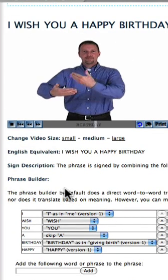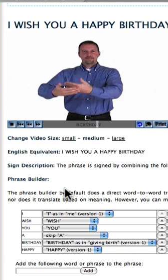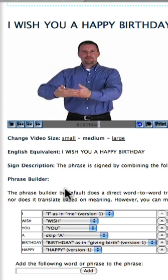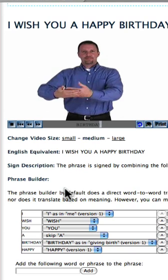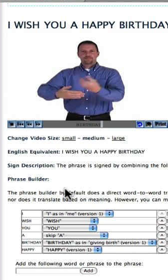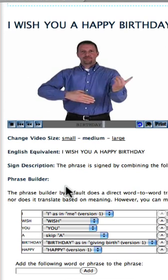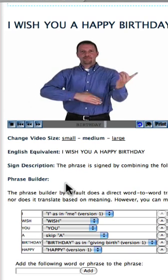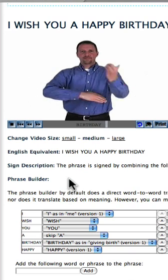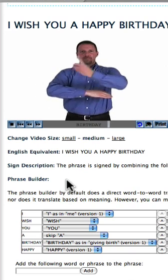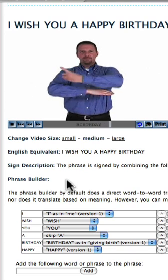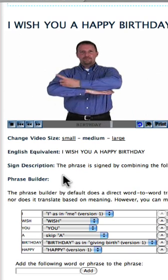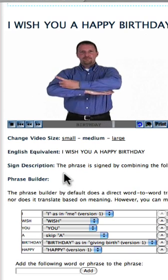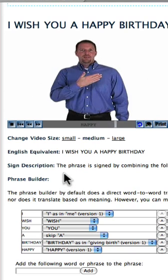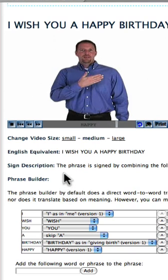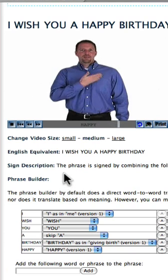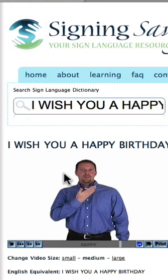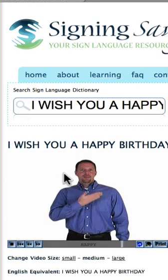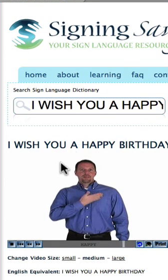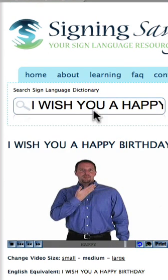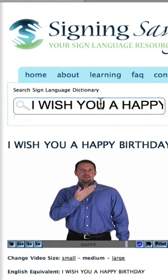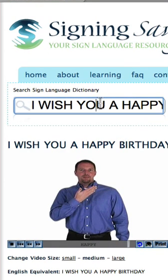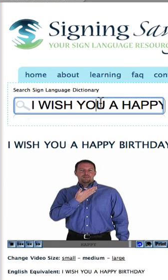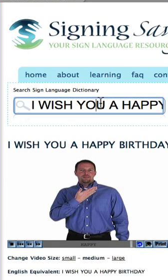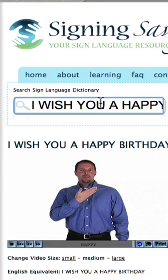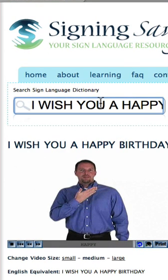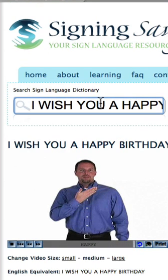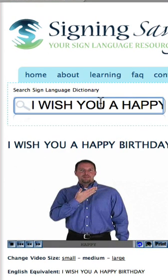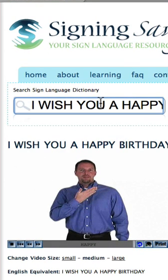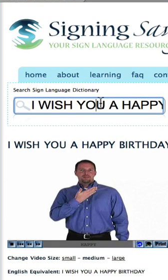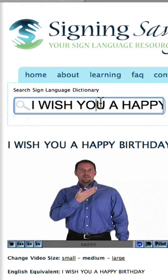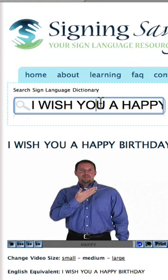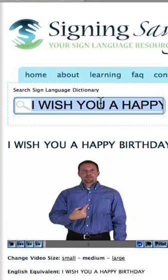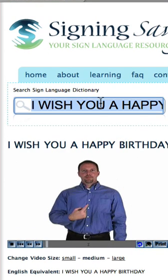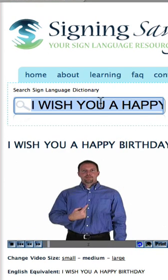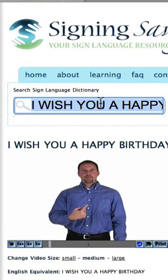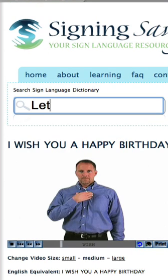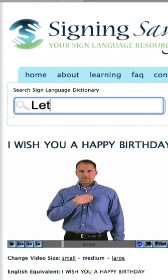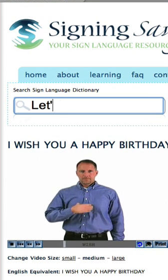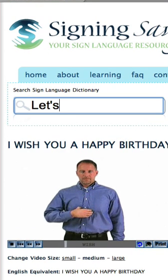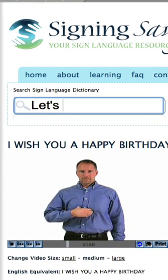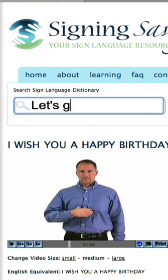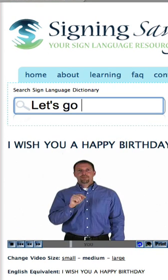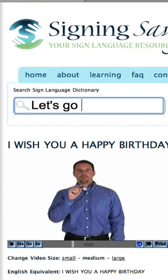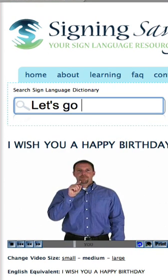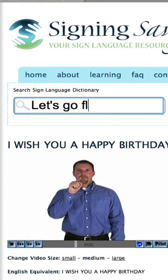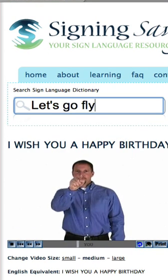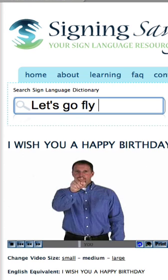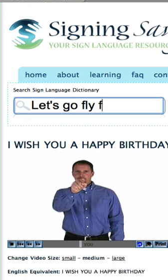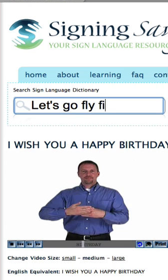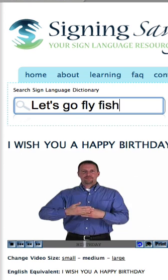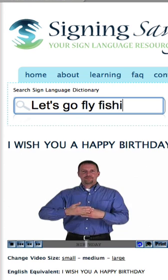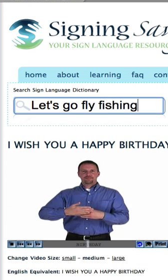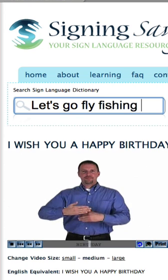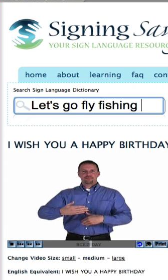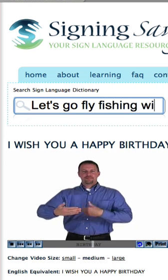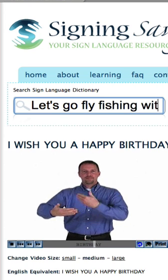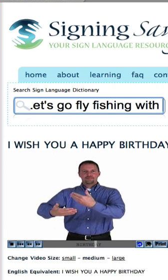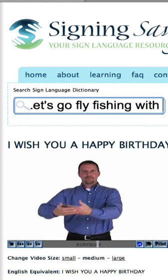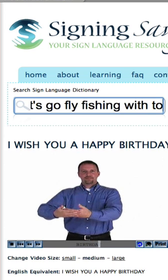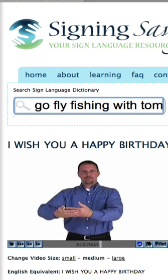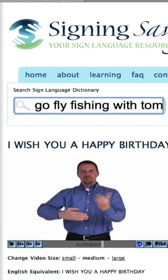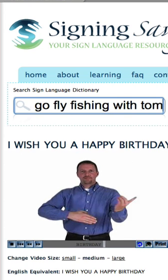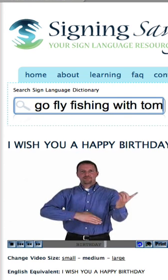type a different phrase to continue to explore the Phrase Builder. I'm going to type the phrase, Let's Go Fly Fishing